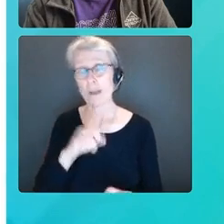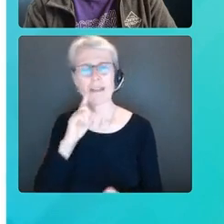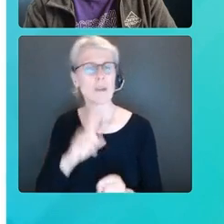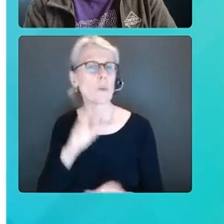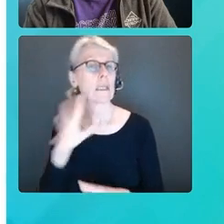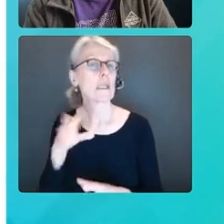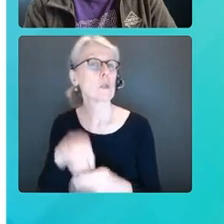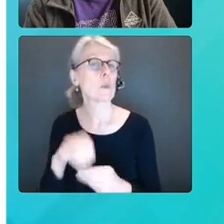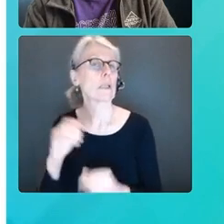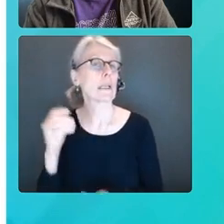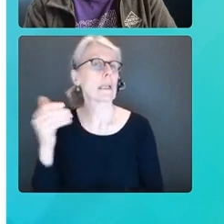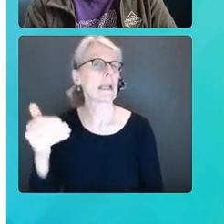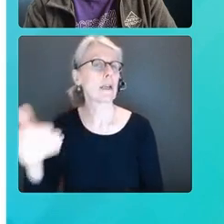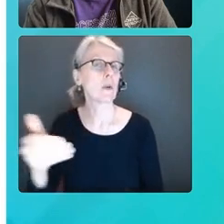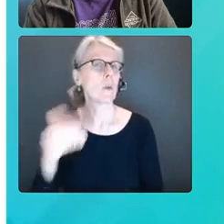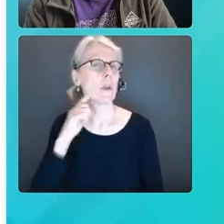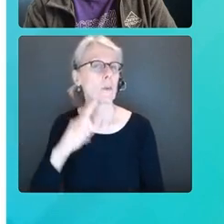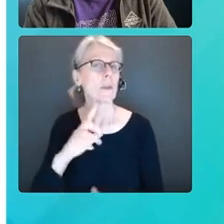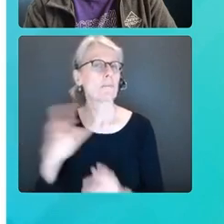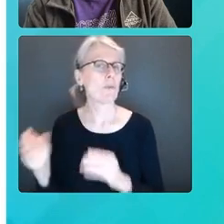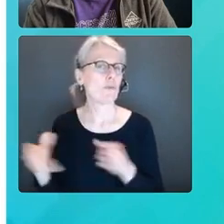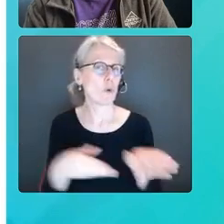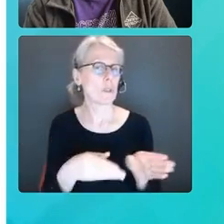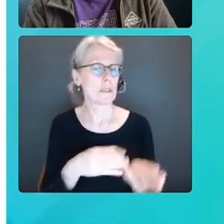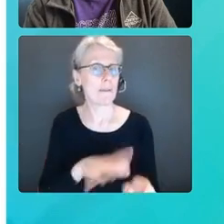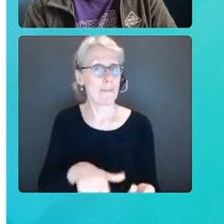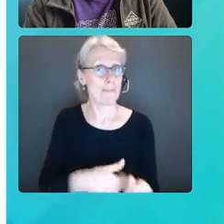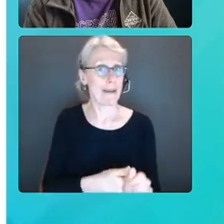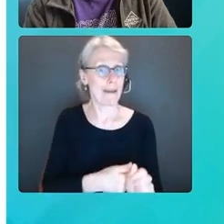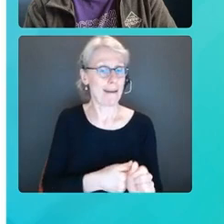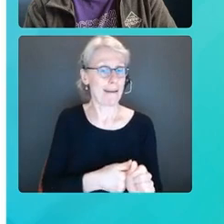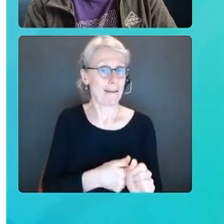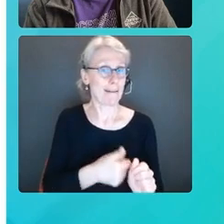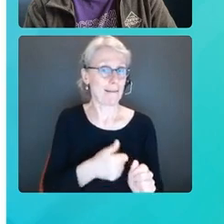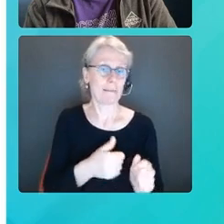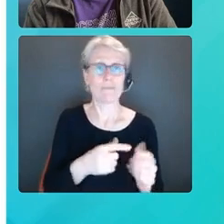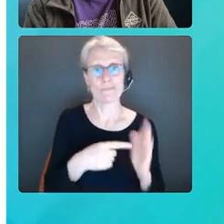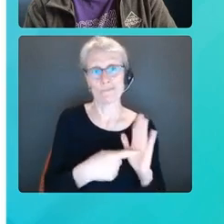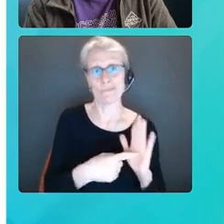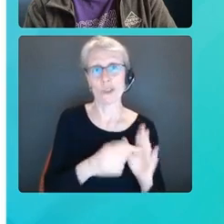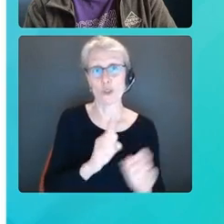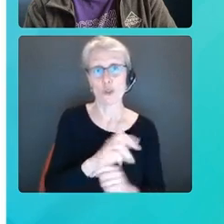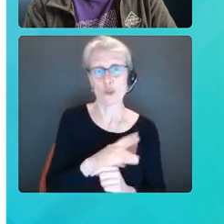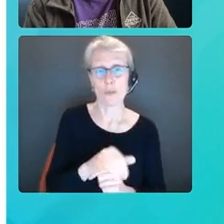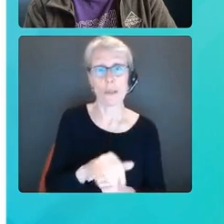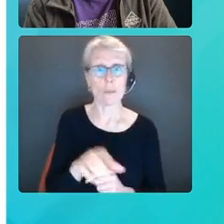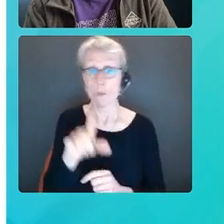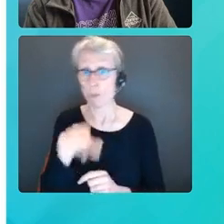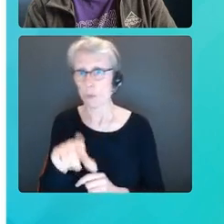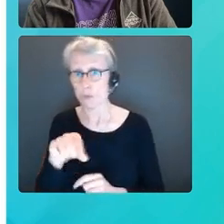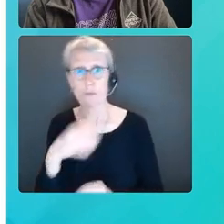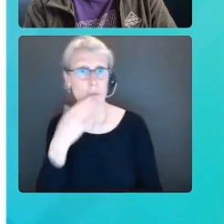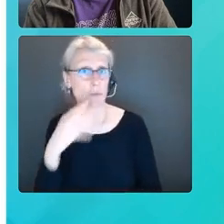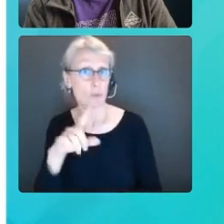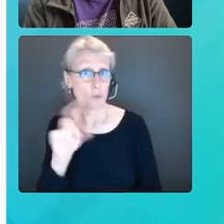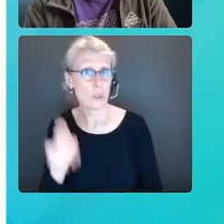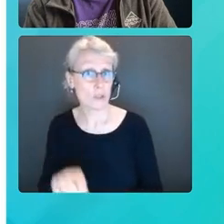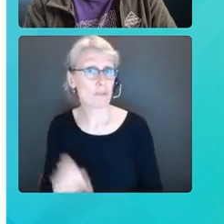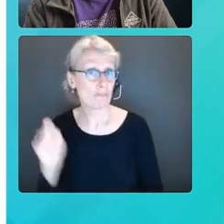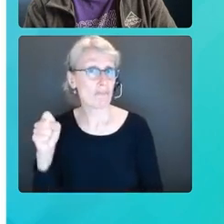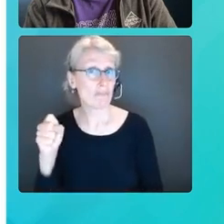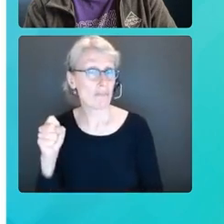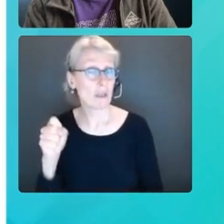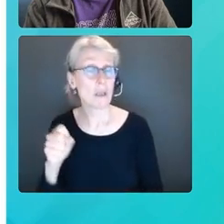do transition over into the back end of the tool itself. These are all great questions. And one thing that I know